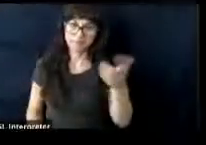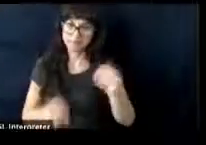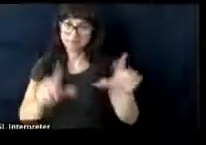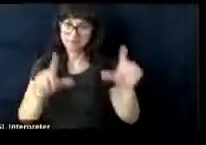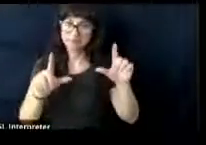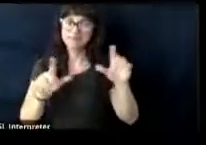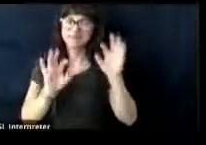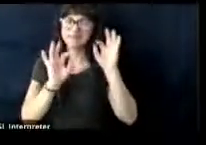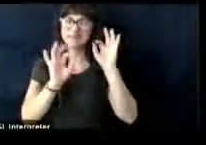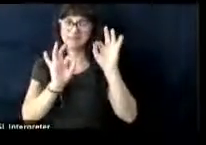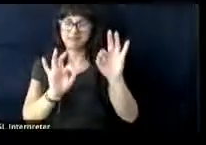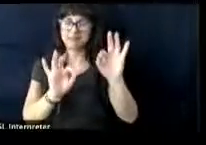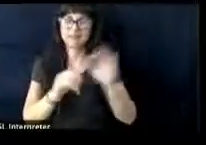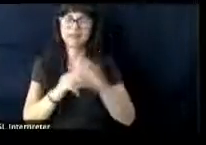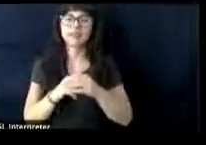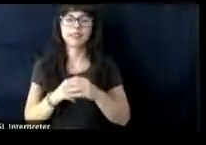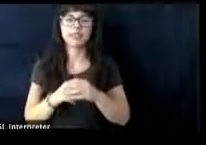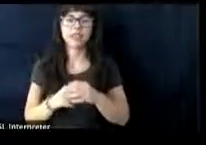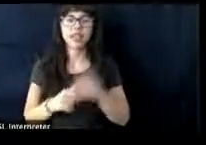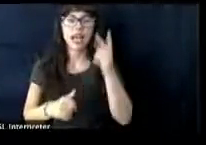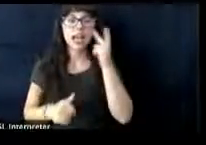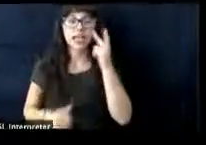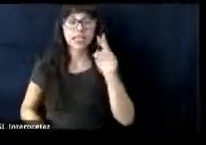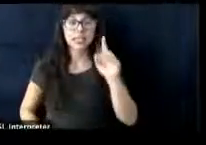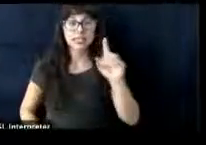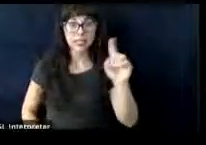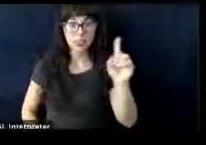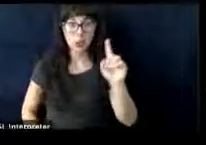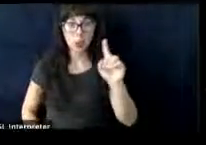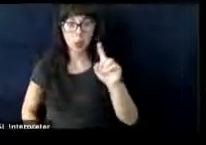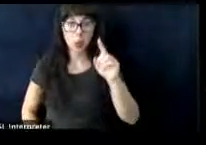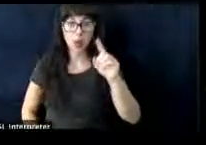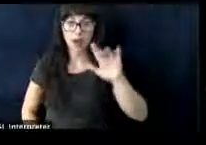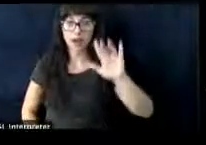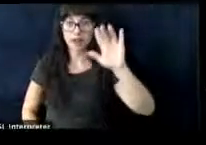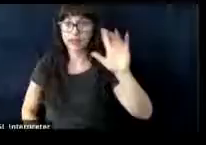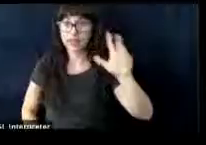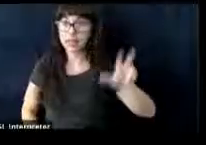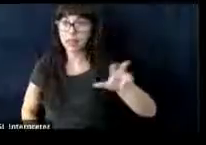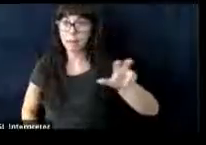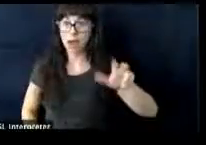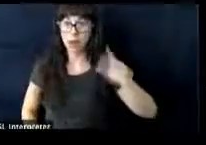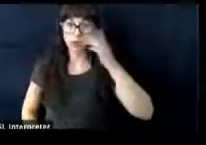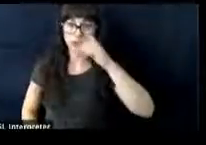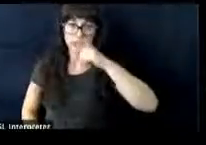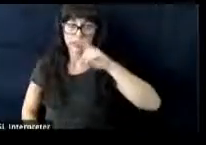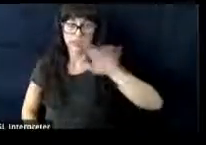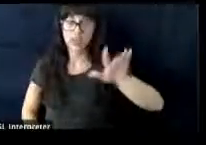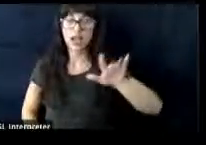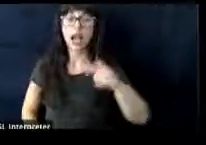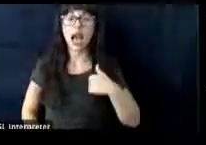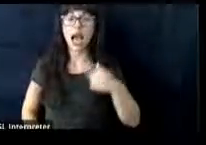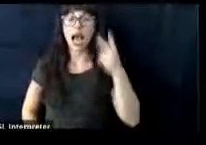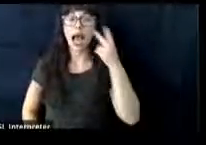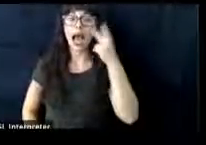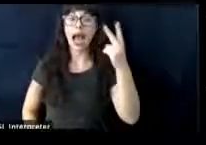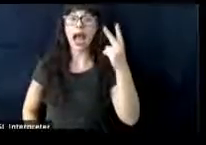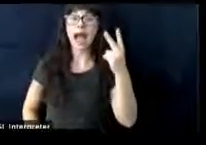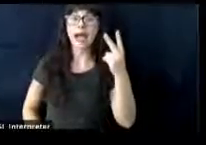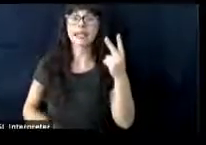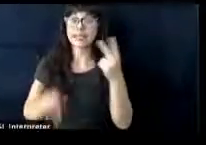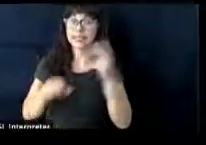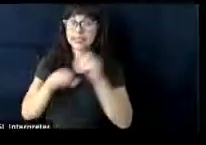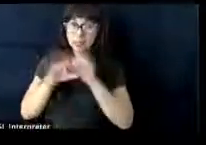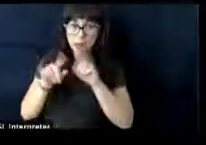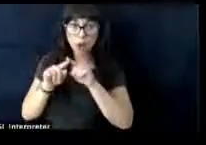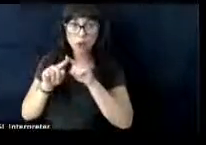where your hourglass is, I can see the mountains that are on the north side of the Antelope Valley from Rosemond. You can